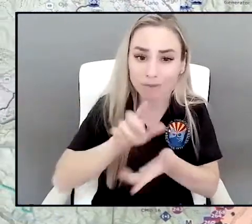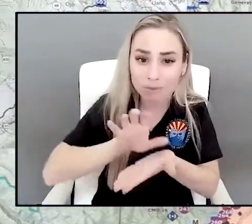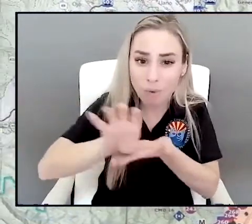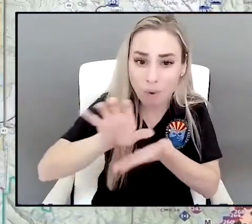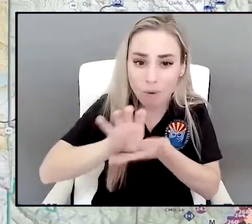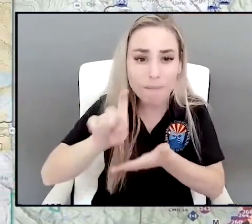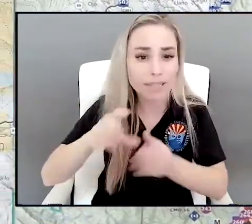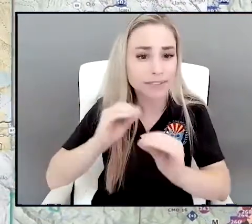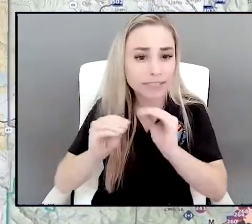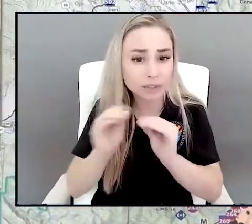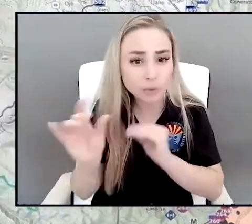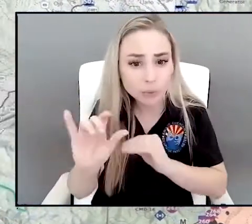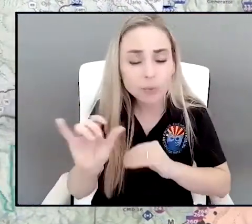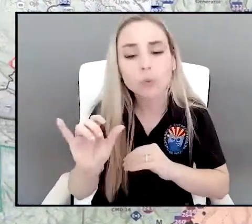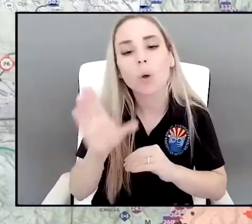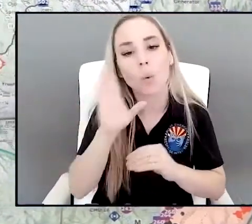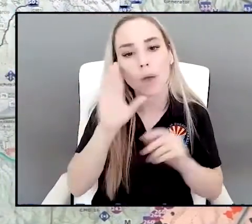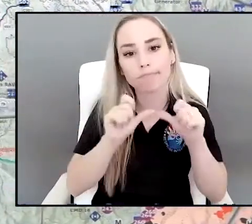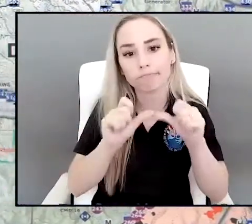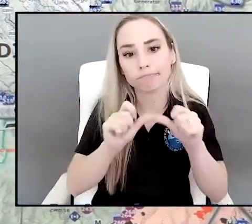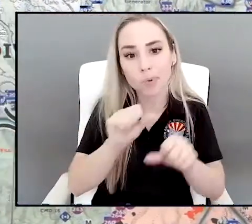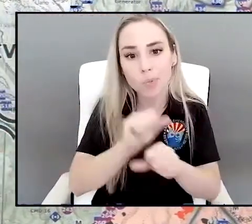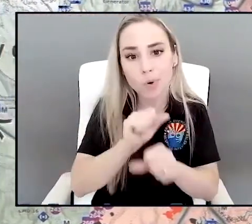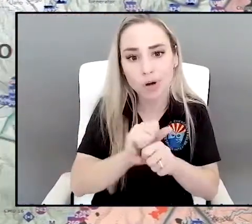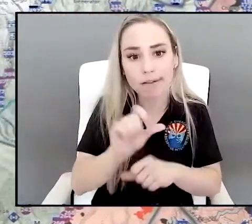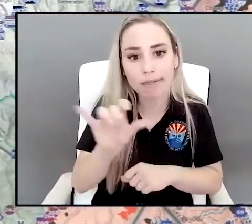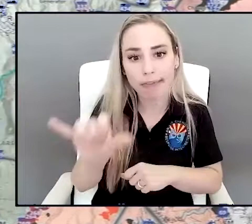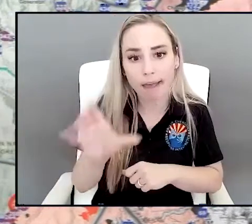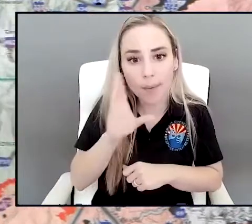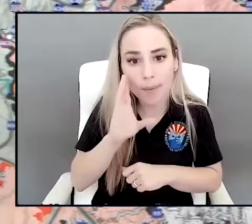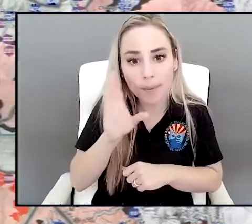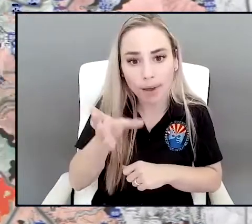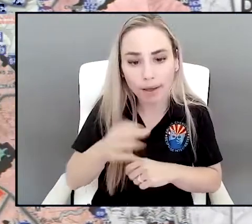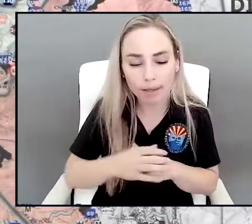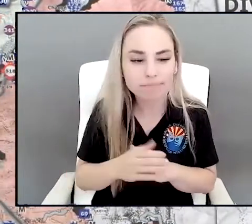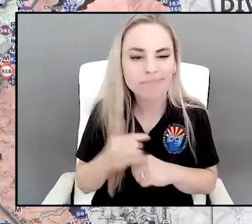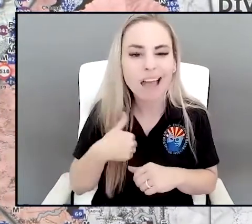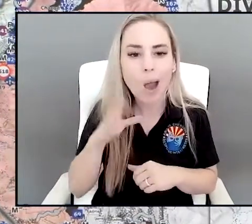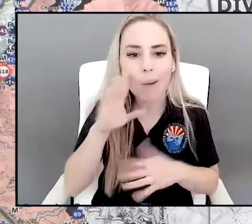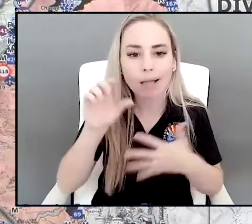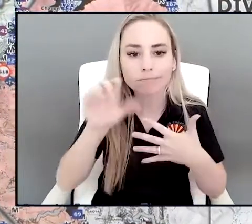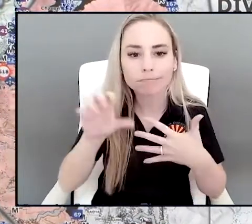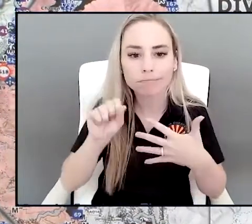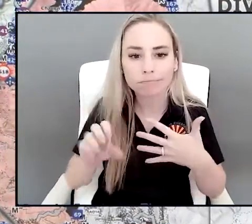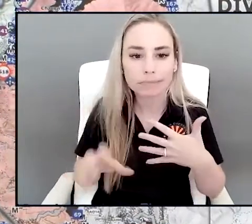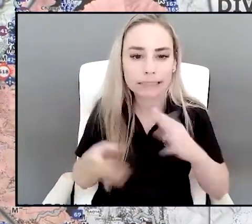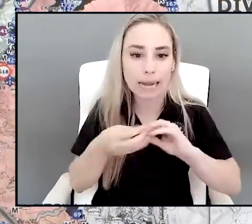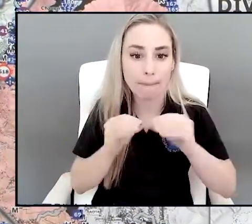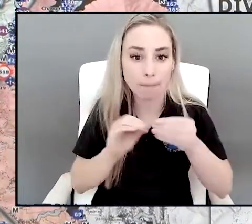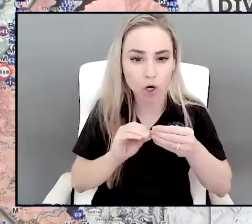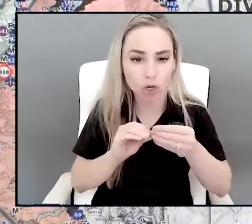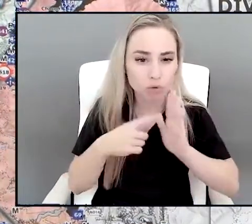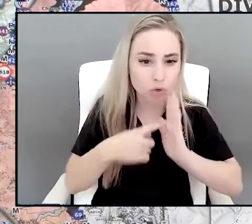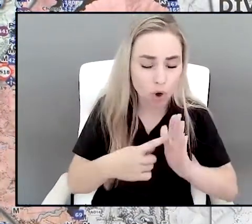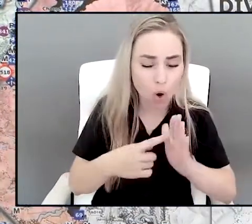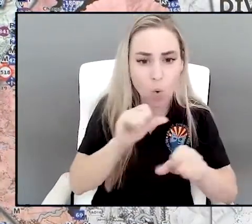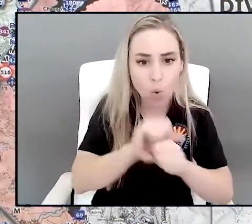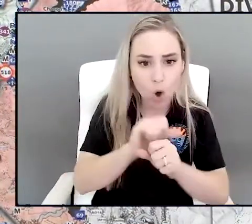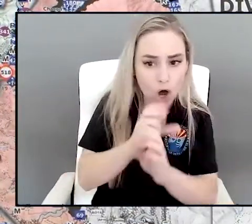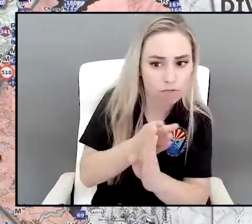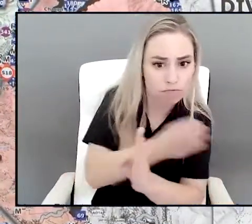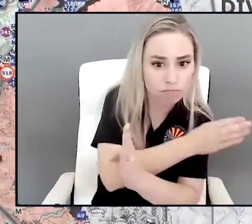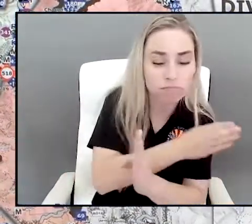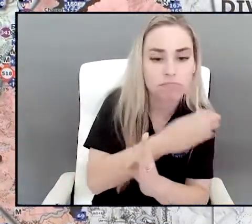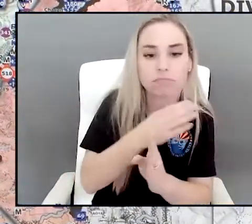line repair is left to do. So we're going to continue to work on that. We'll go over the numbers in just a second, but a lot of work has been done,